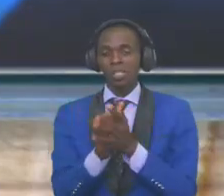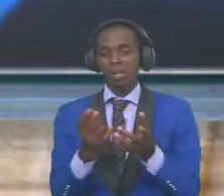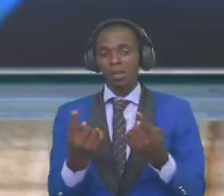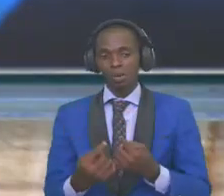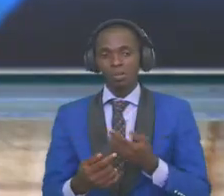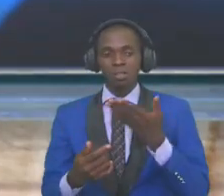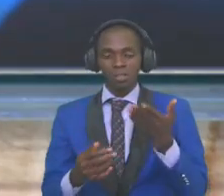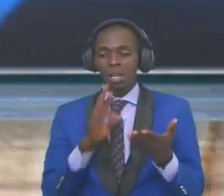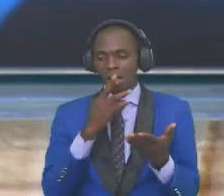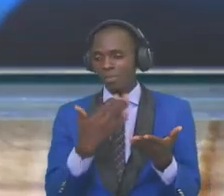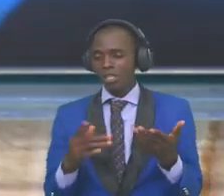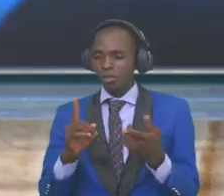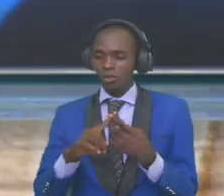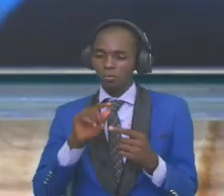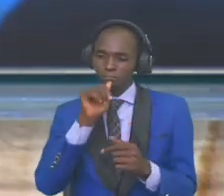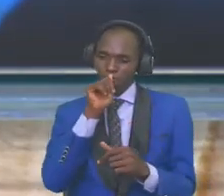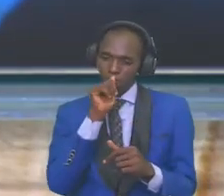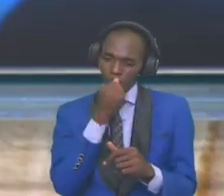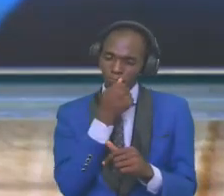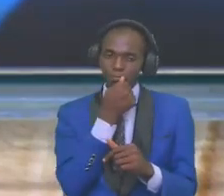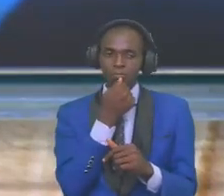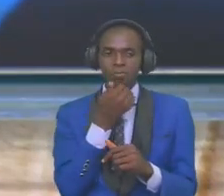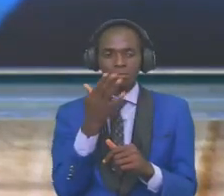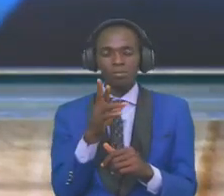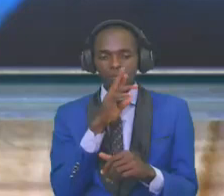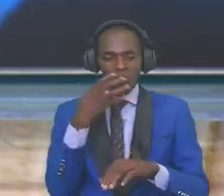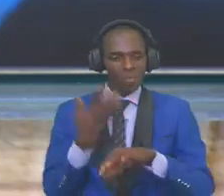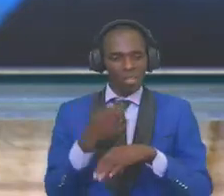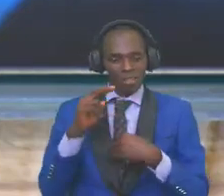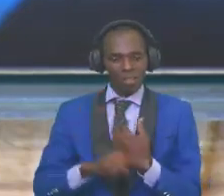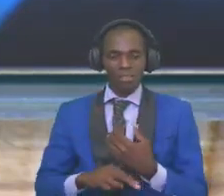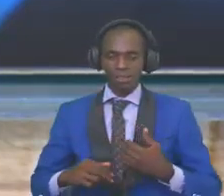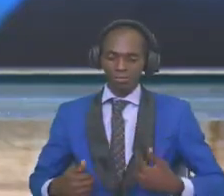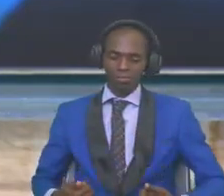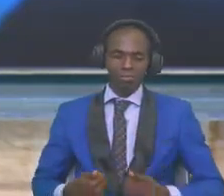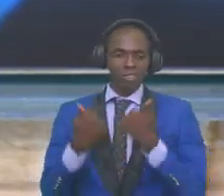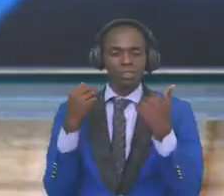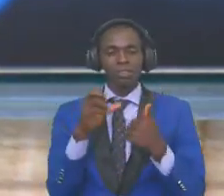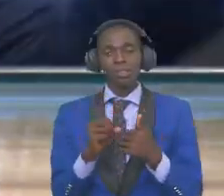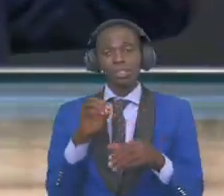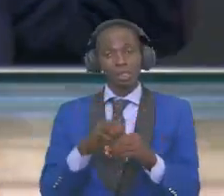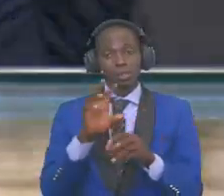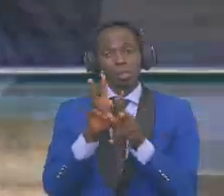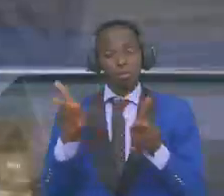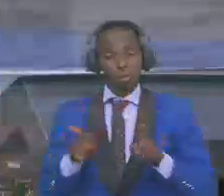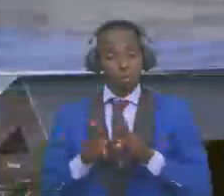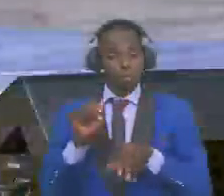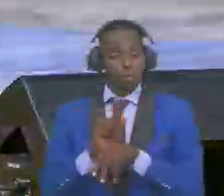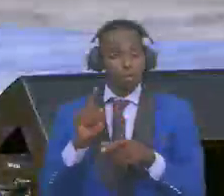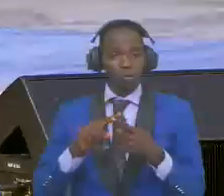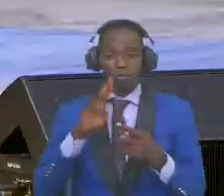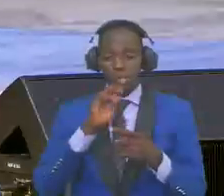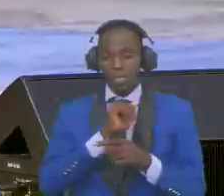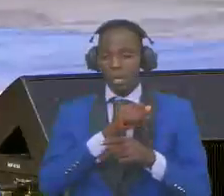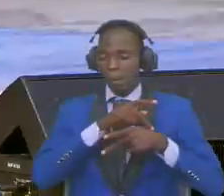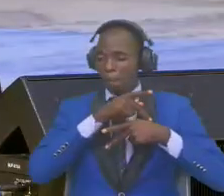things to endure, hardness, affliction, challenges in your place of work, to be a professional and